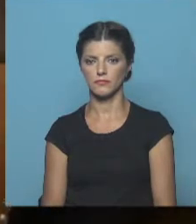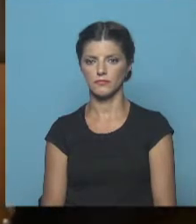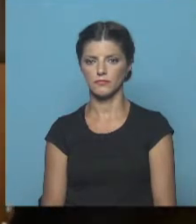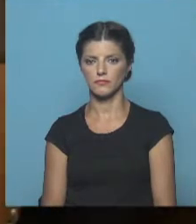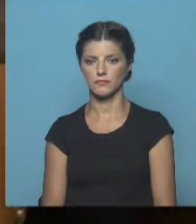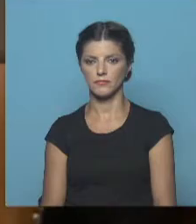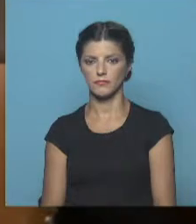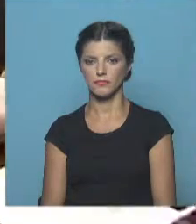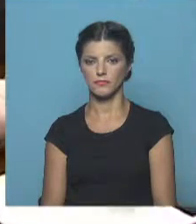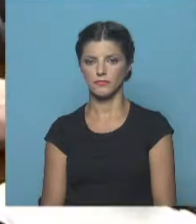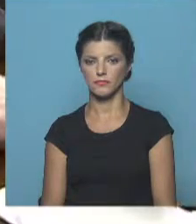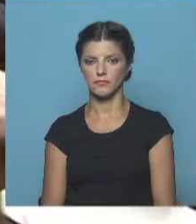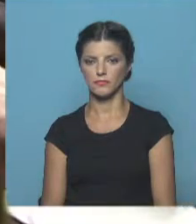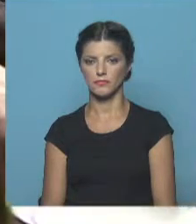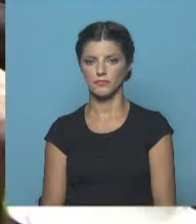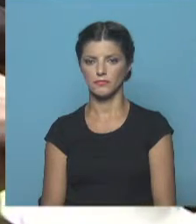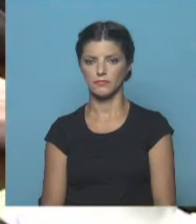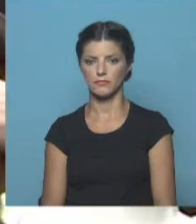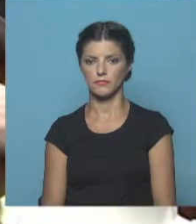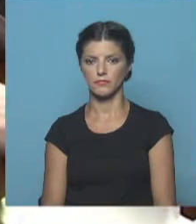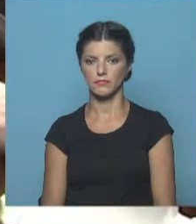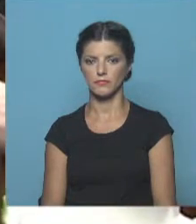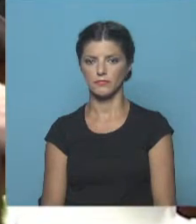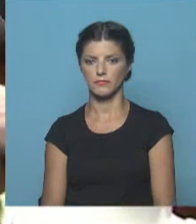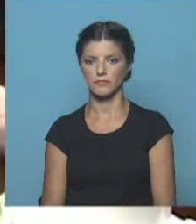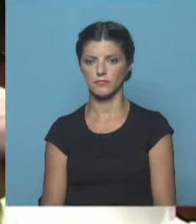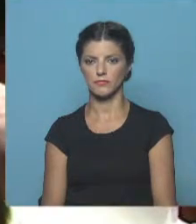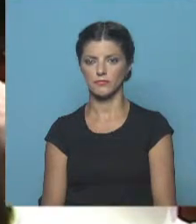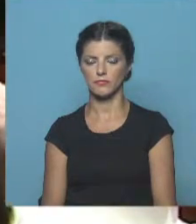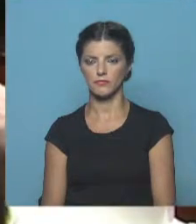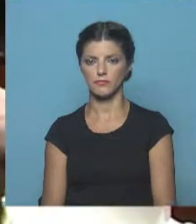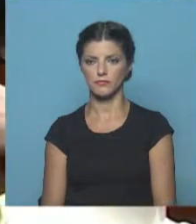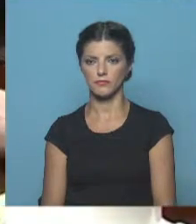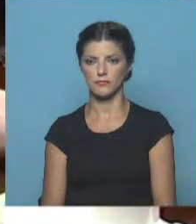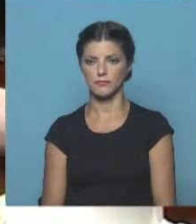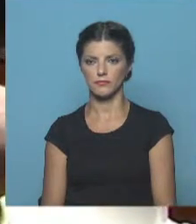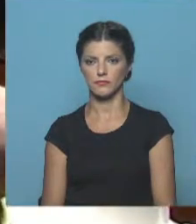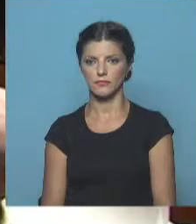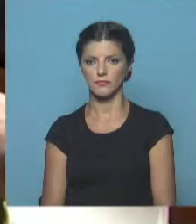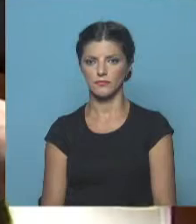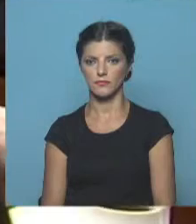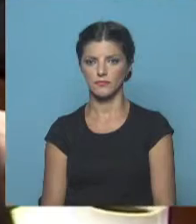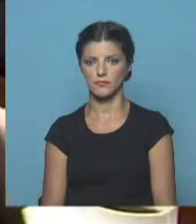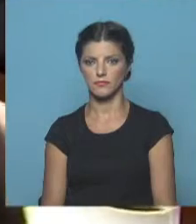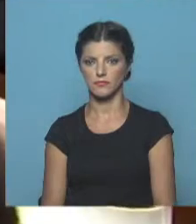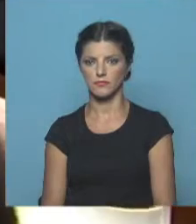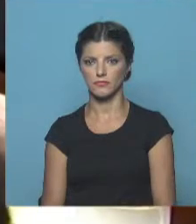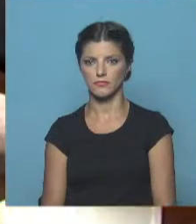big, massive plant, or when Dell wants to come in and do something monstrous and special,